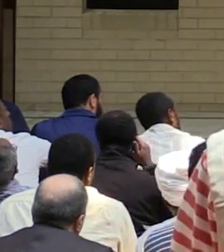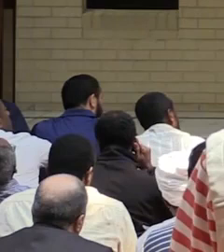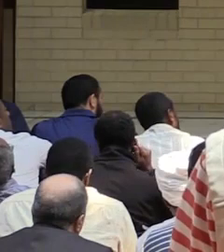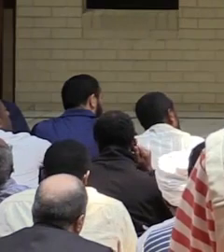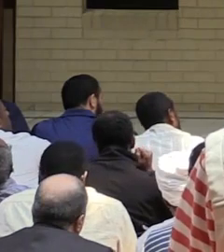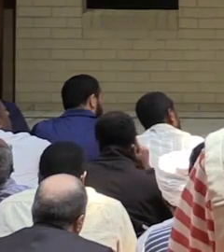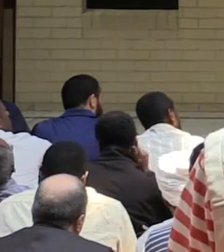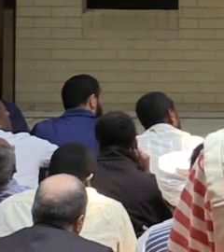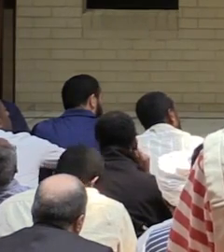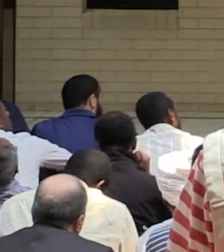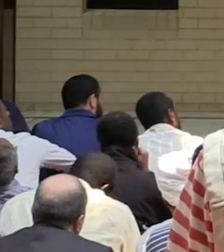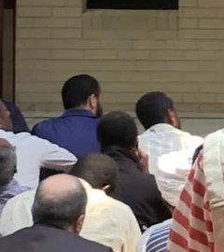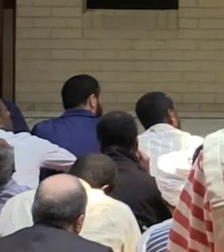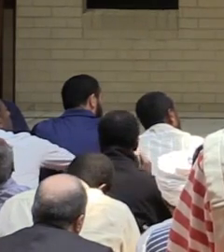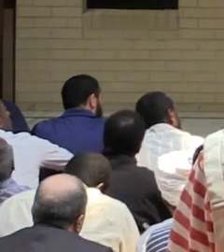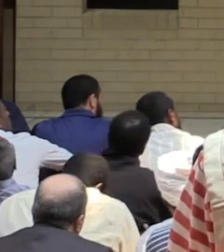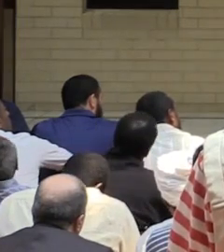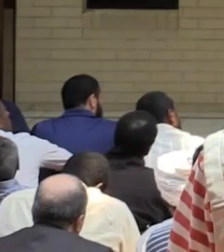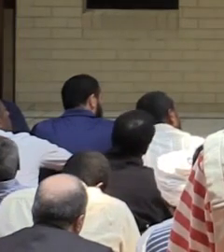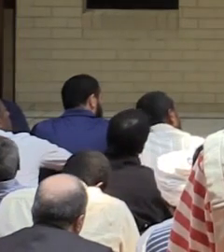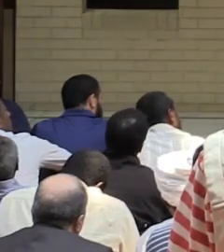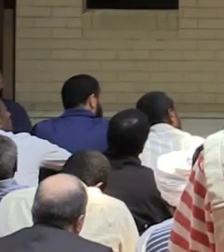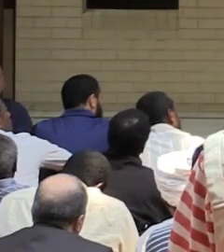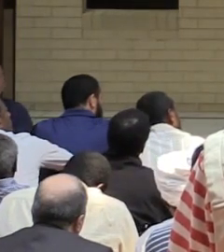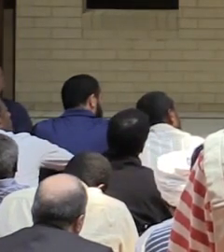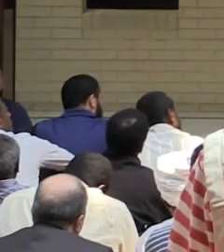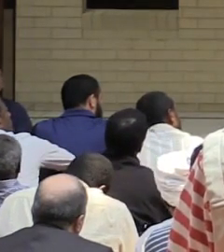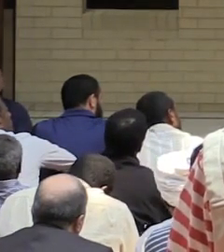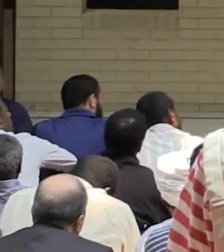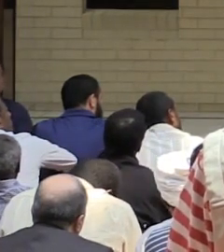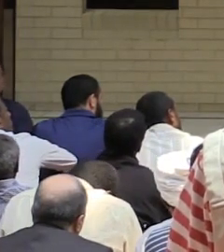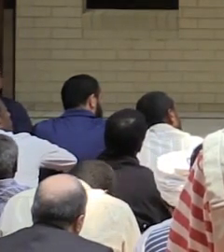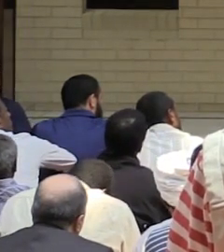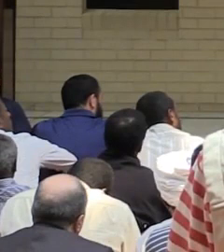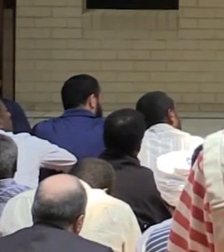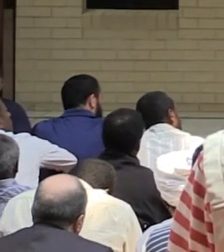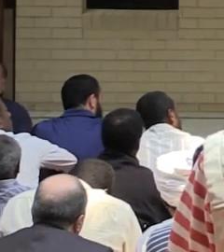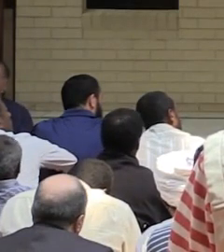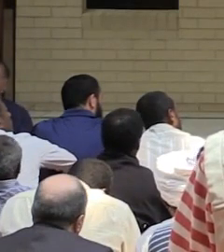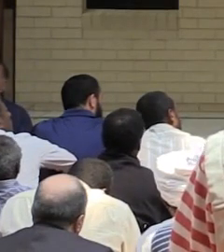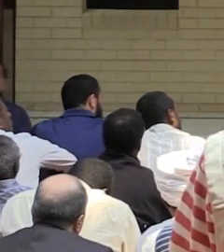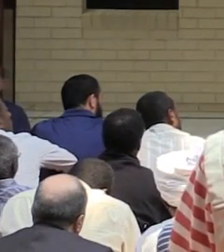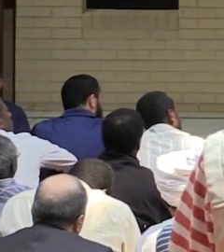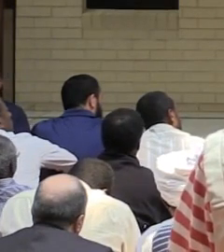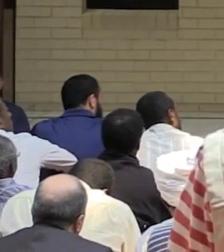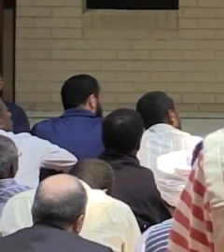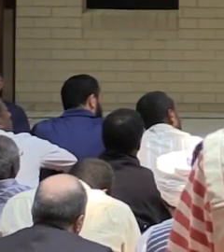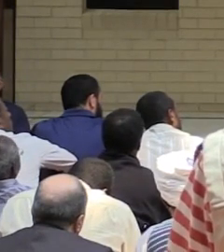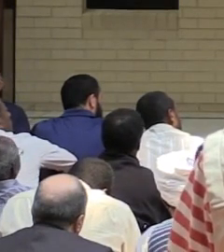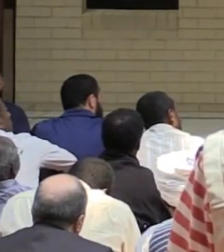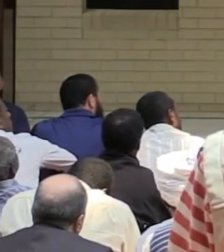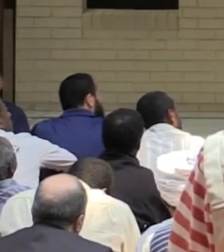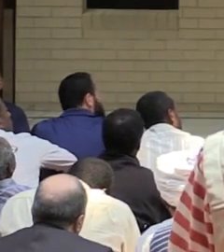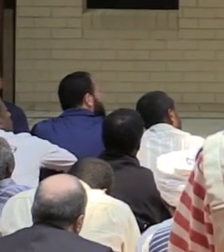Allah, if it is going to be based on logic and common sense, there is a lot